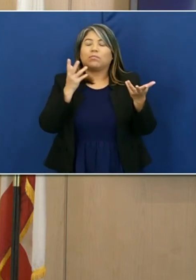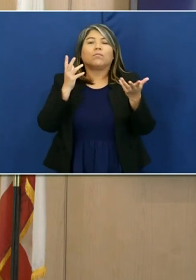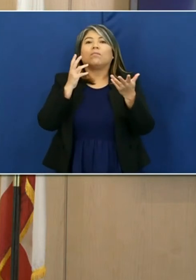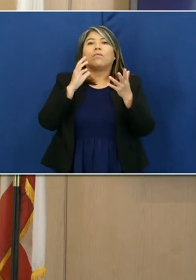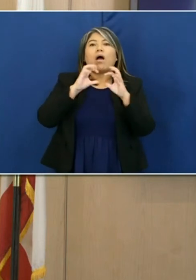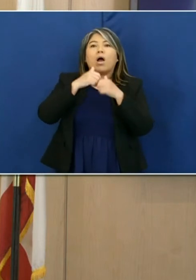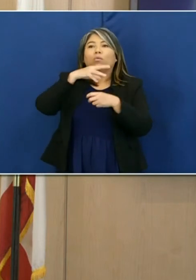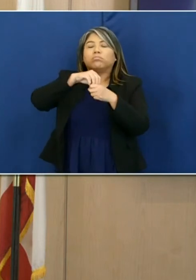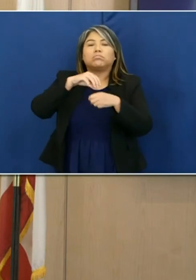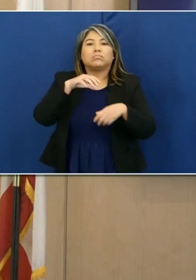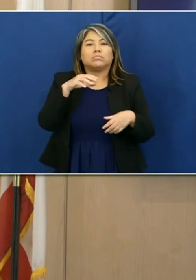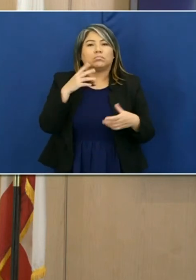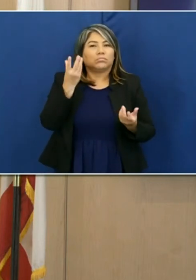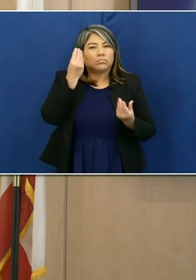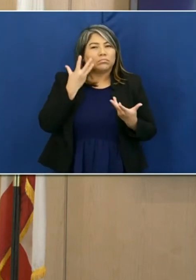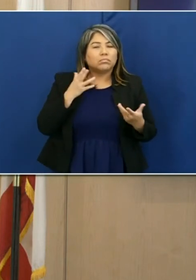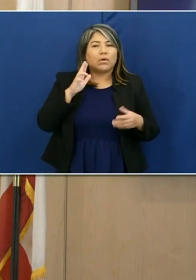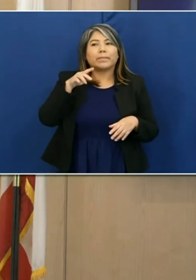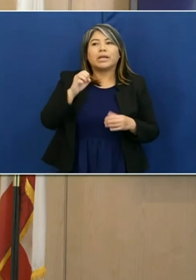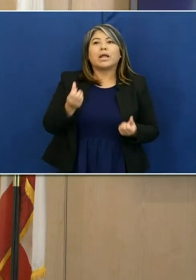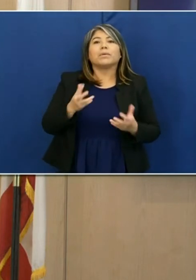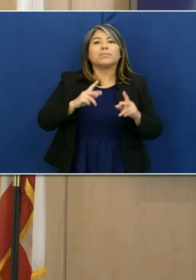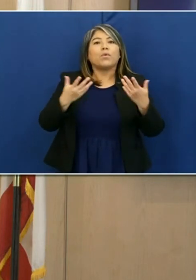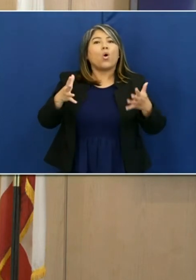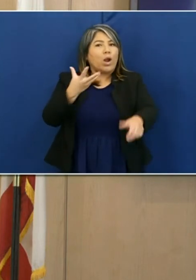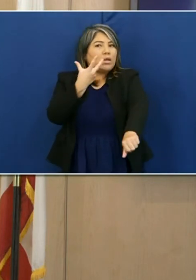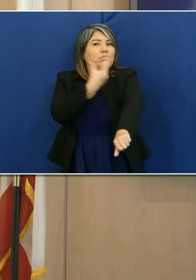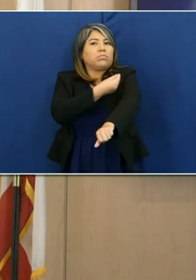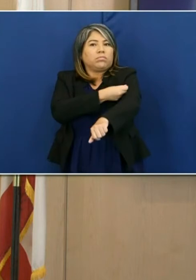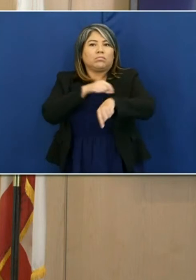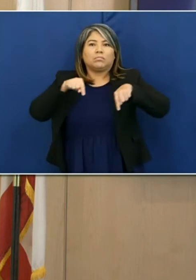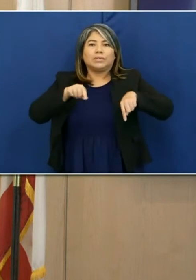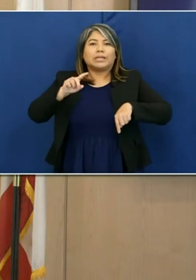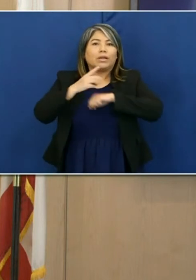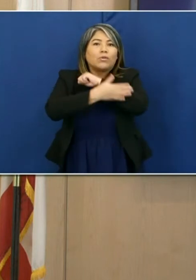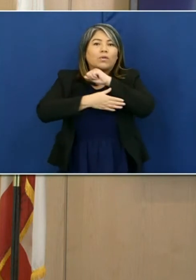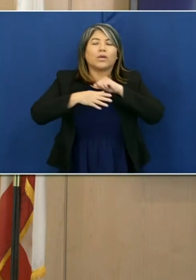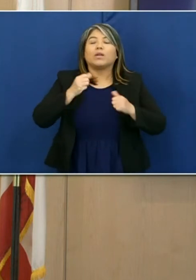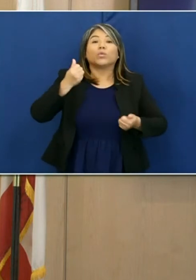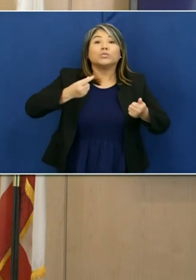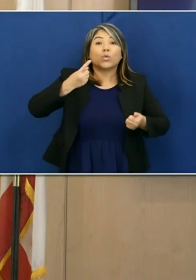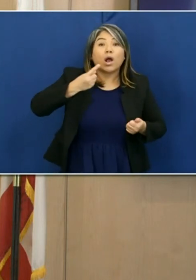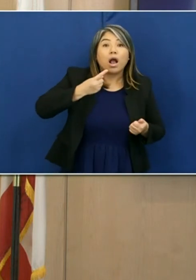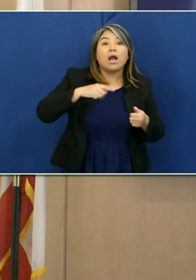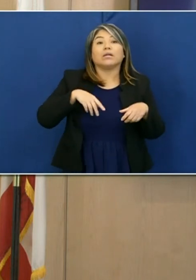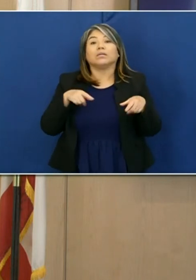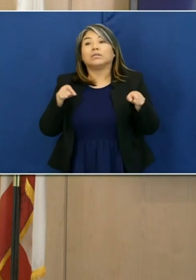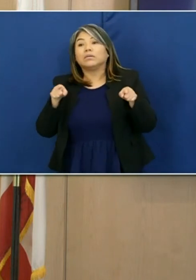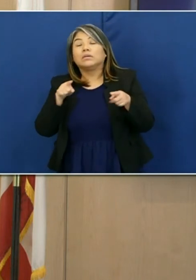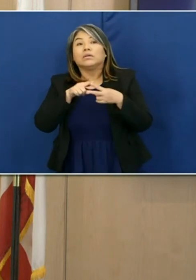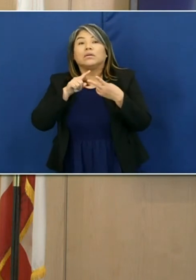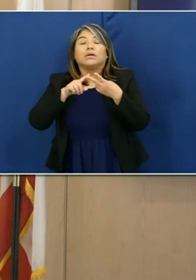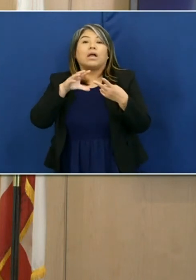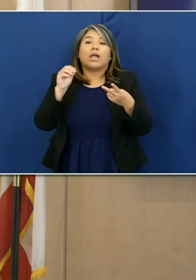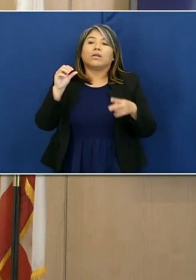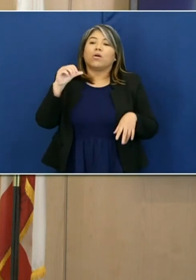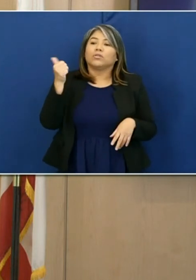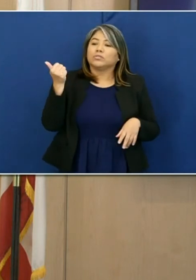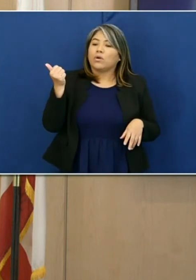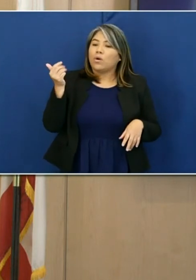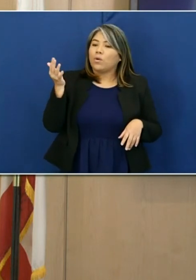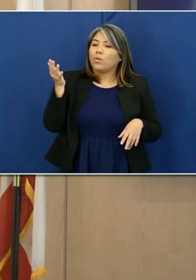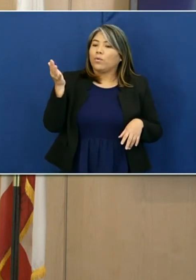an update on how many people have received those vaccines, which vaccines specifically people are getting?